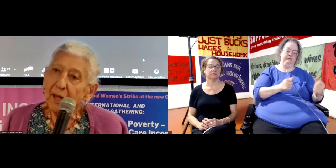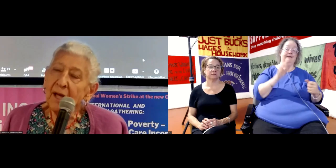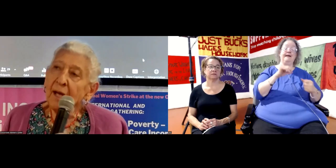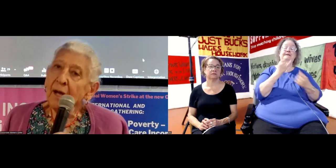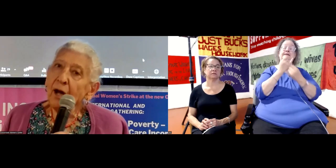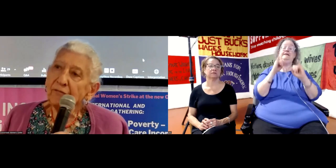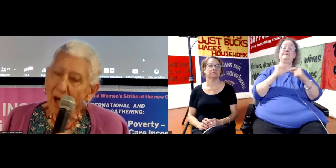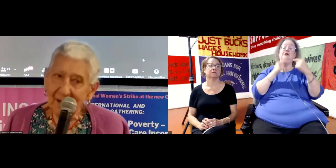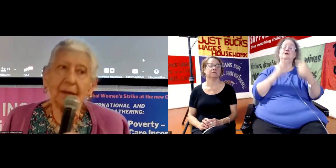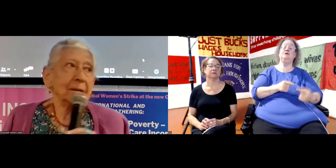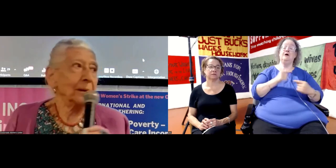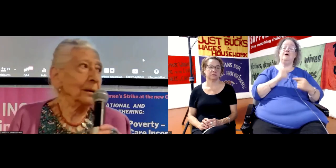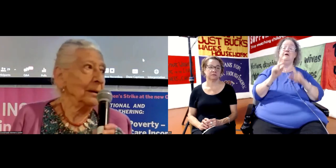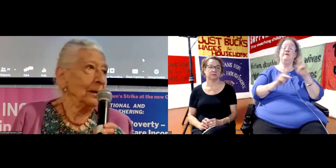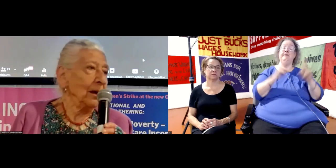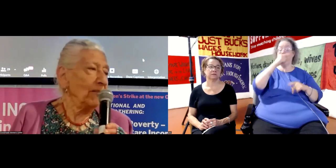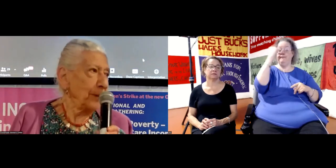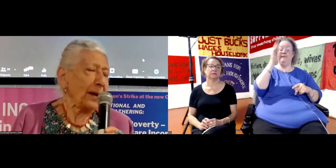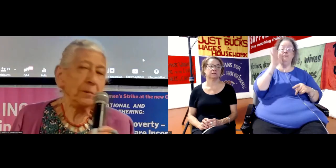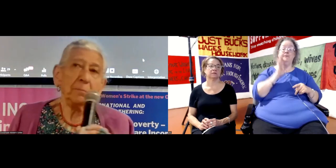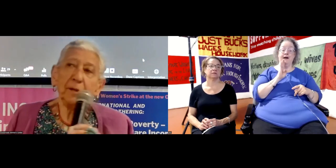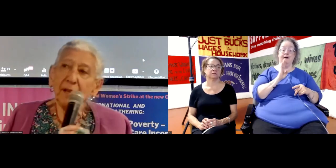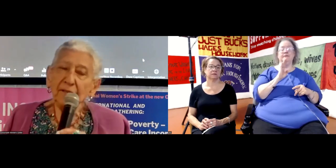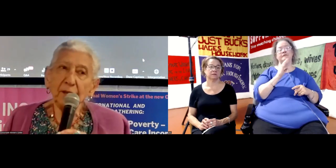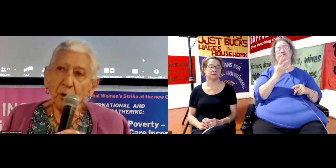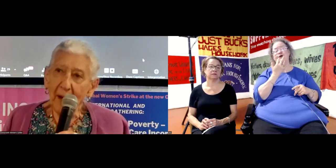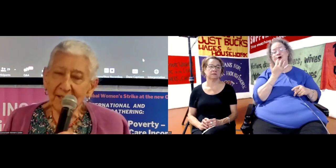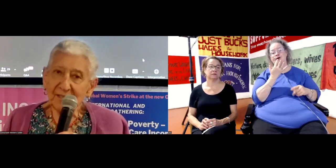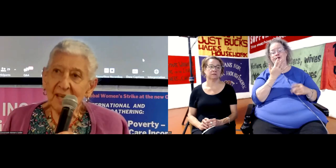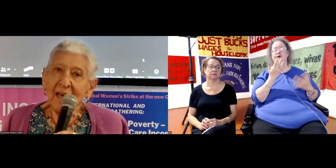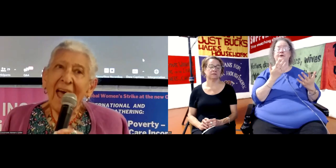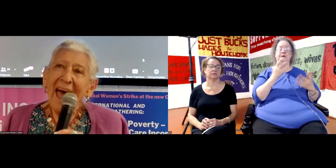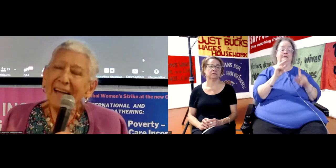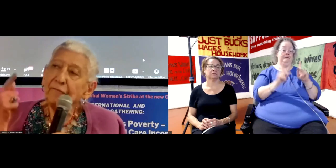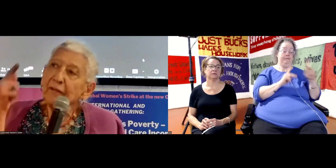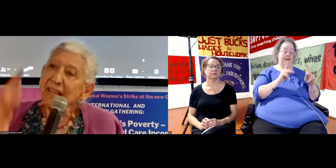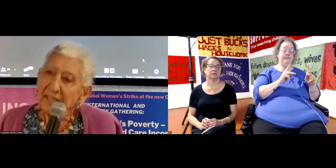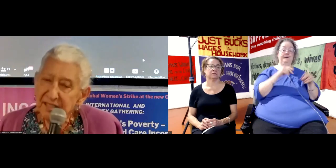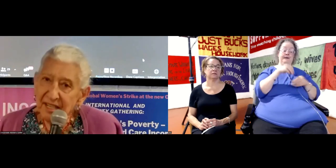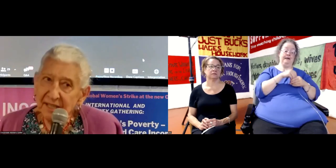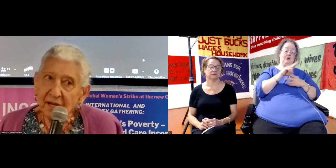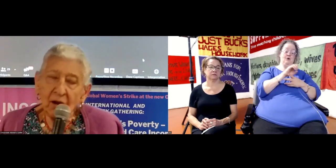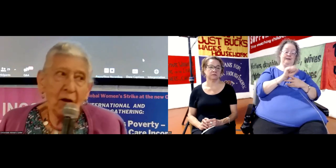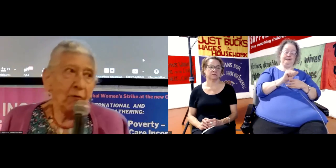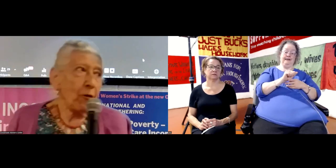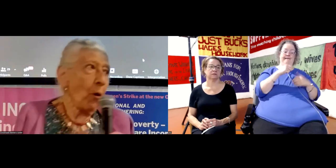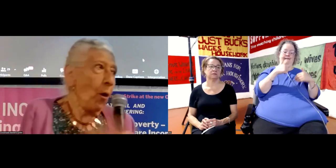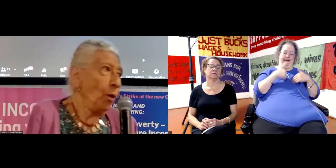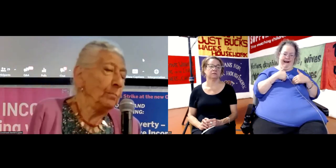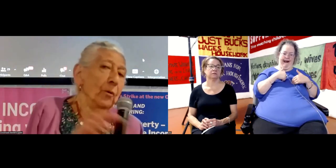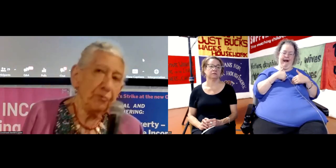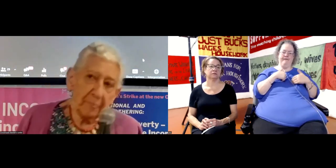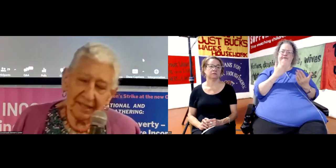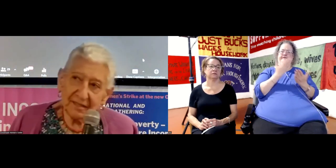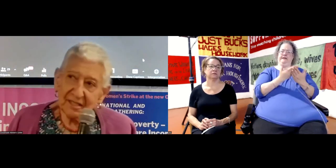people of color, of Black people in the US, had a validity for